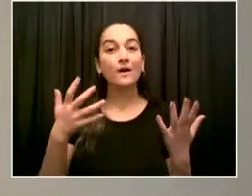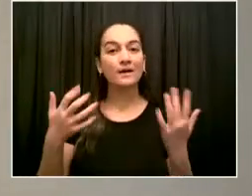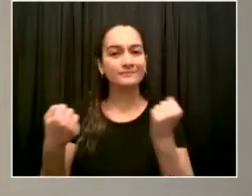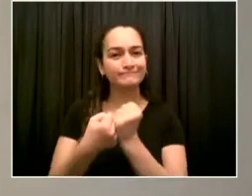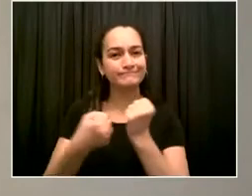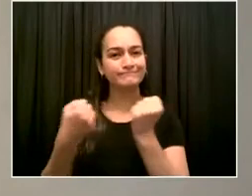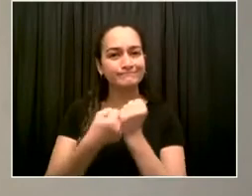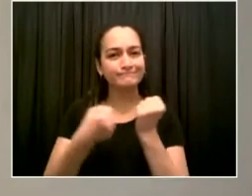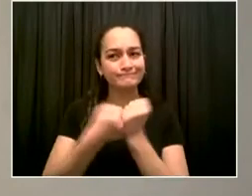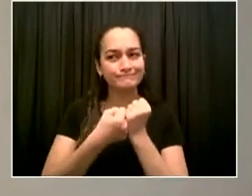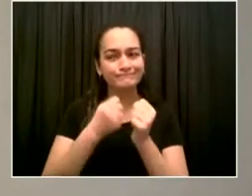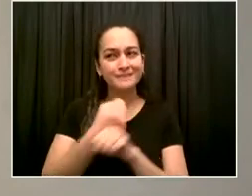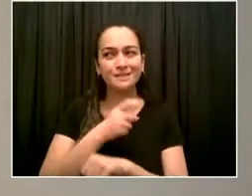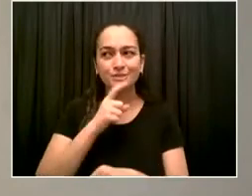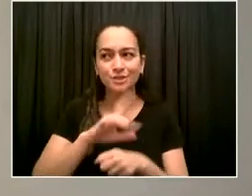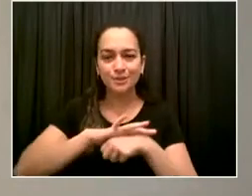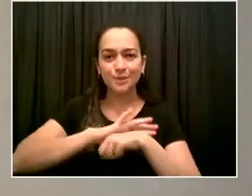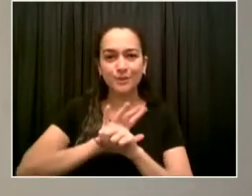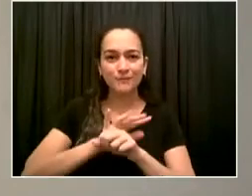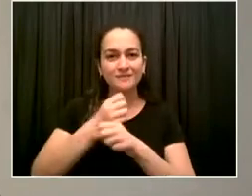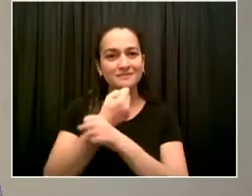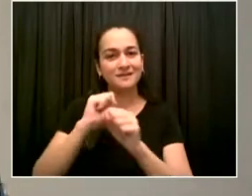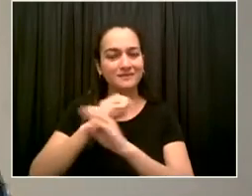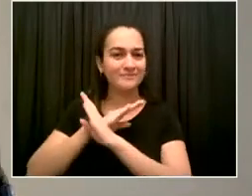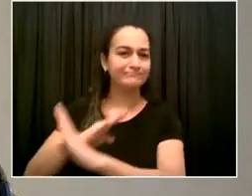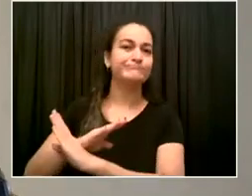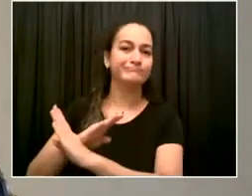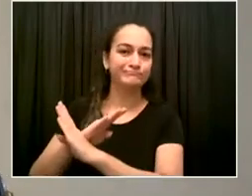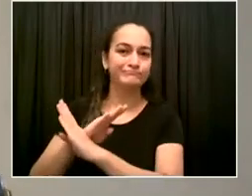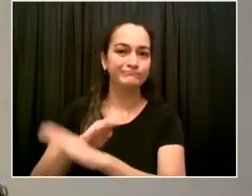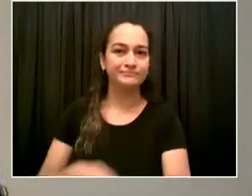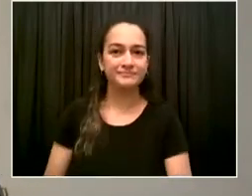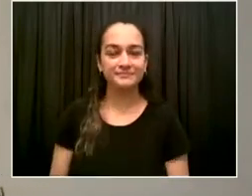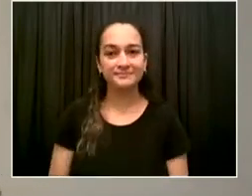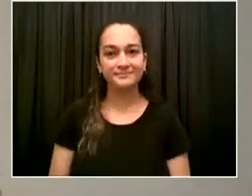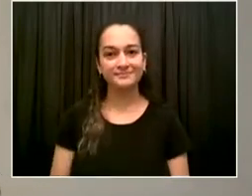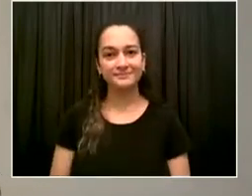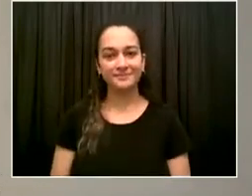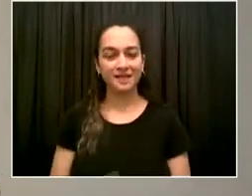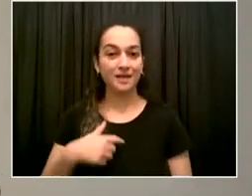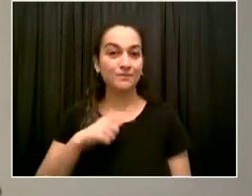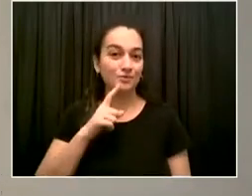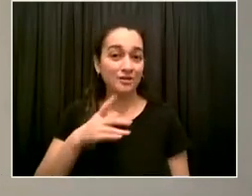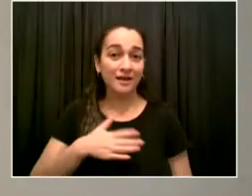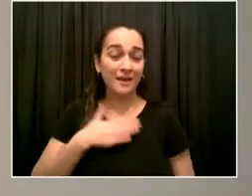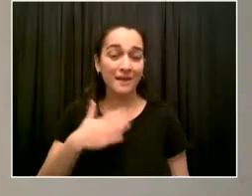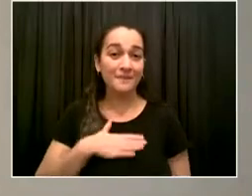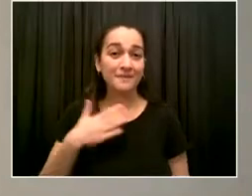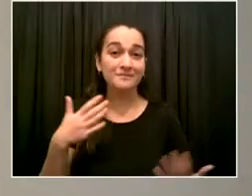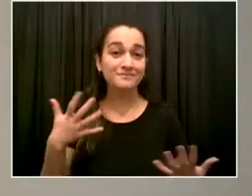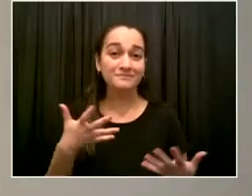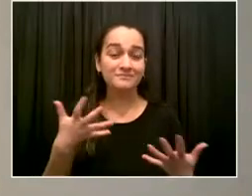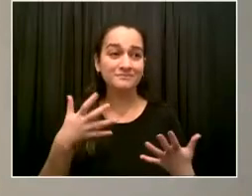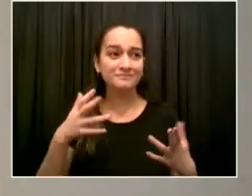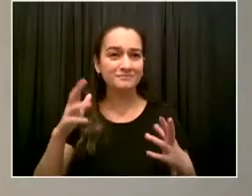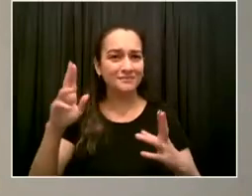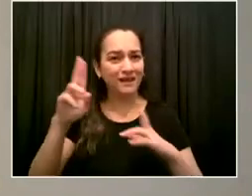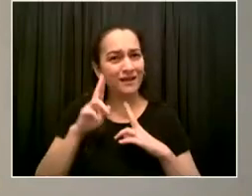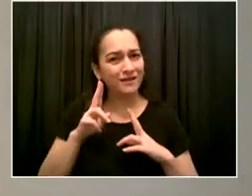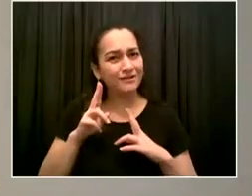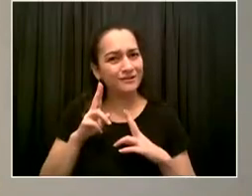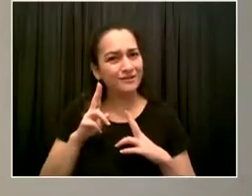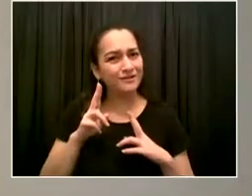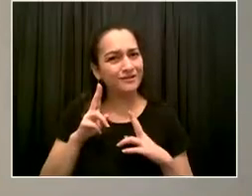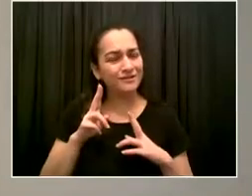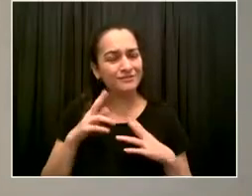work was able to be completed. And I, for one, am very, really, really gratified by that.